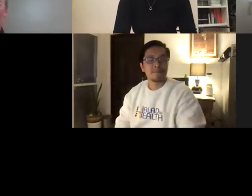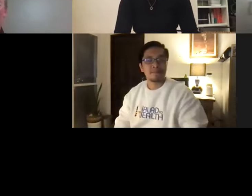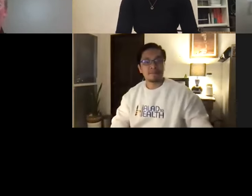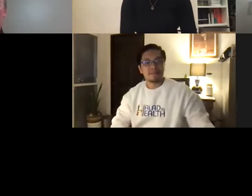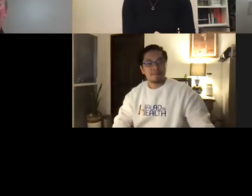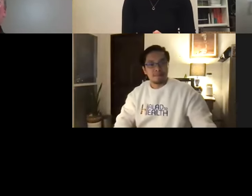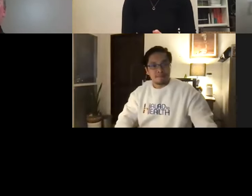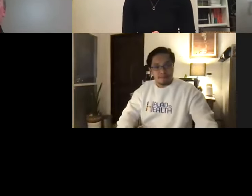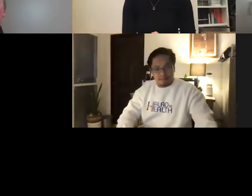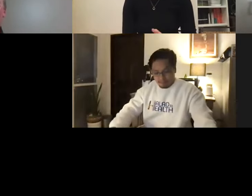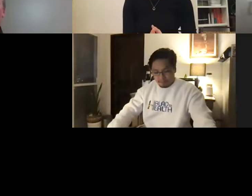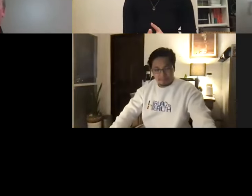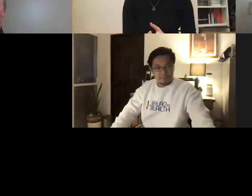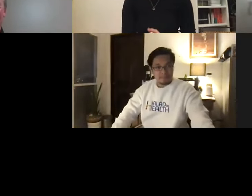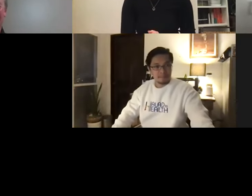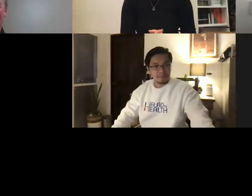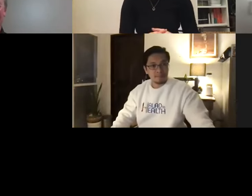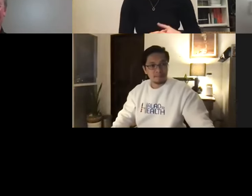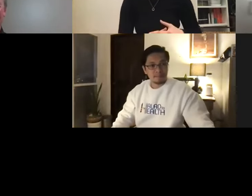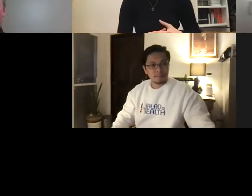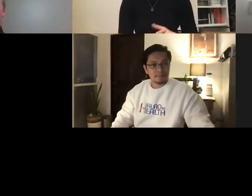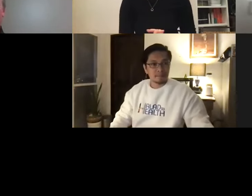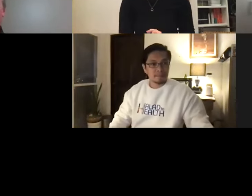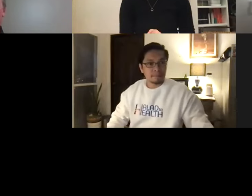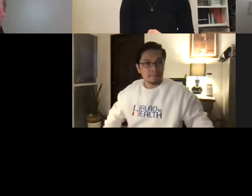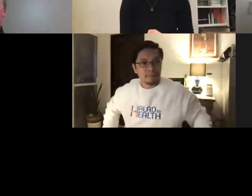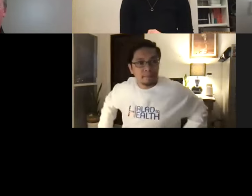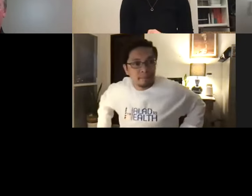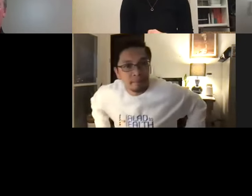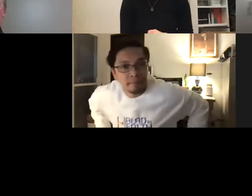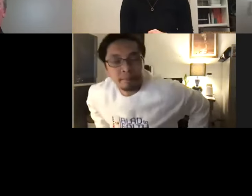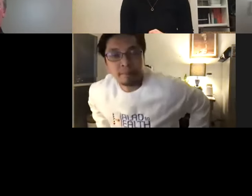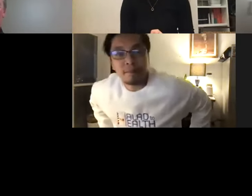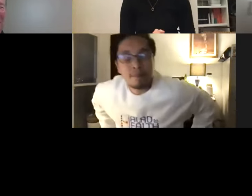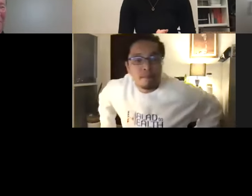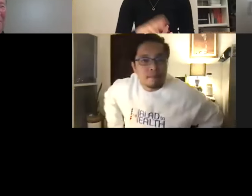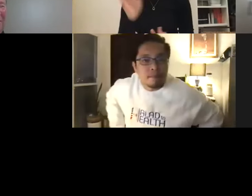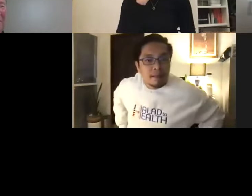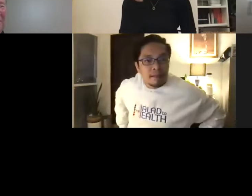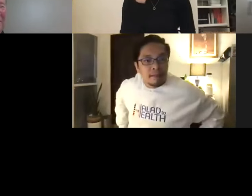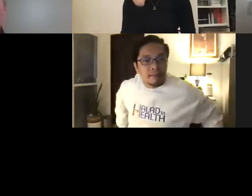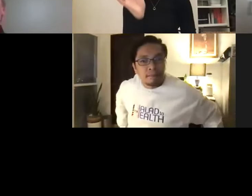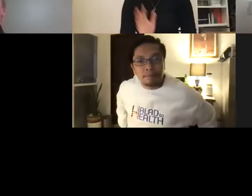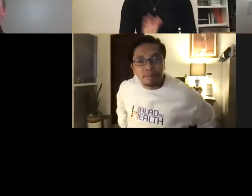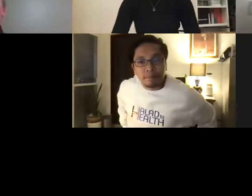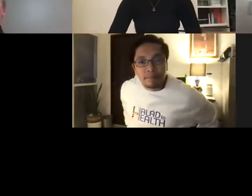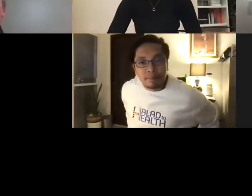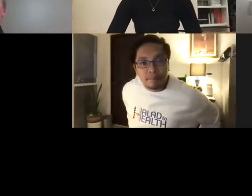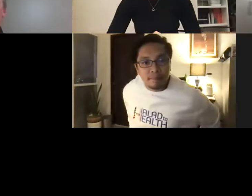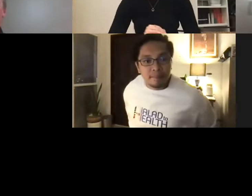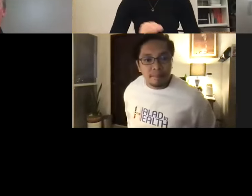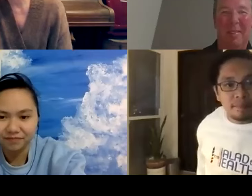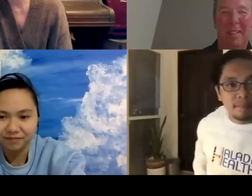Awesome. Thank you so much. That was really great. Really appreciate it. Awesome. Thank you, guys. Bye. Thanks,